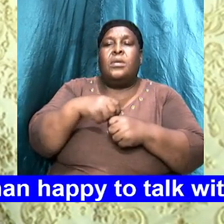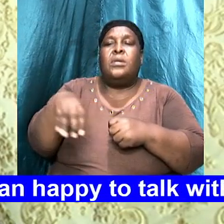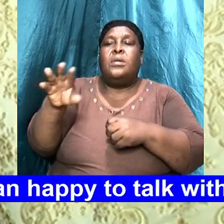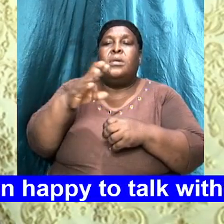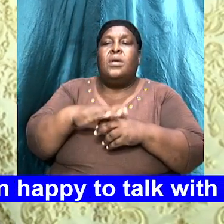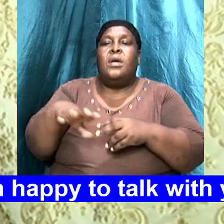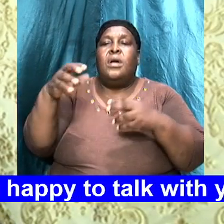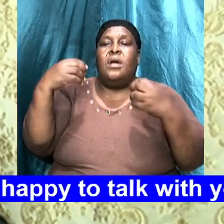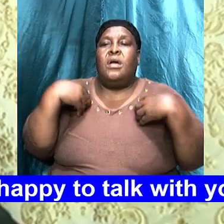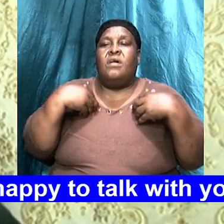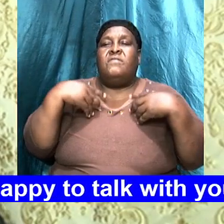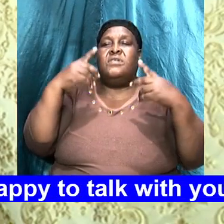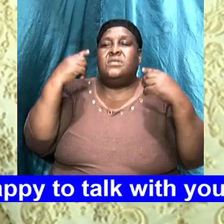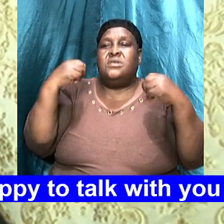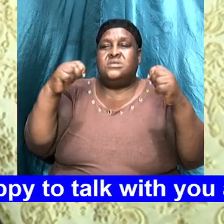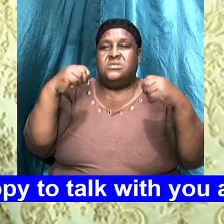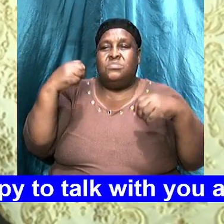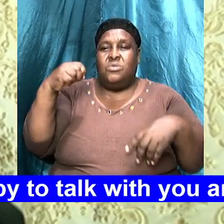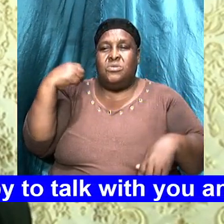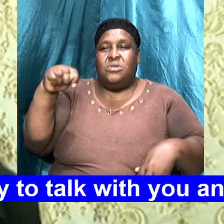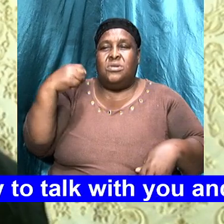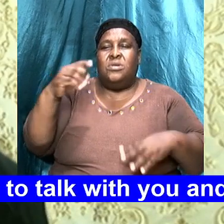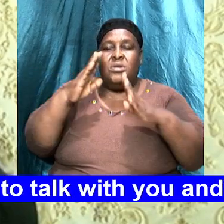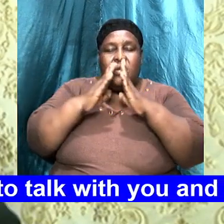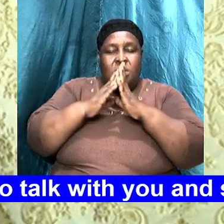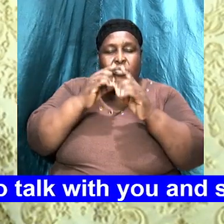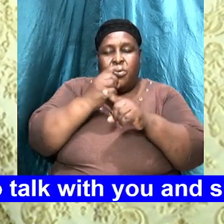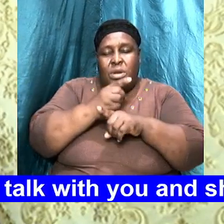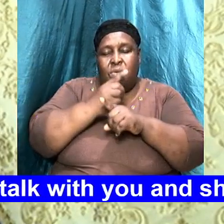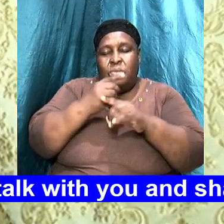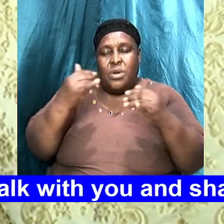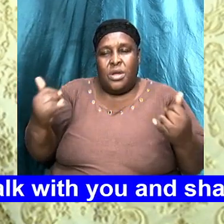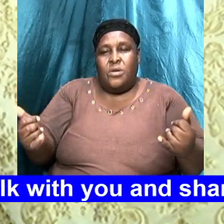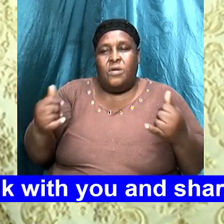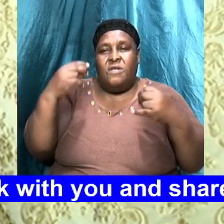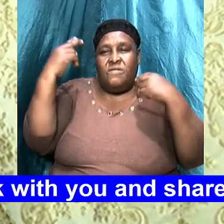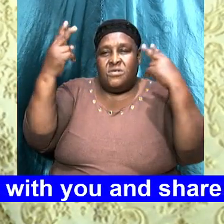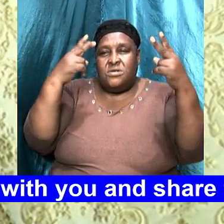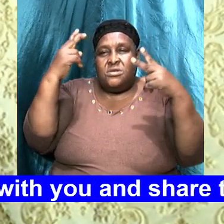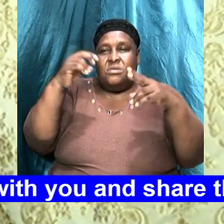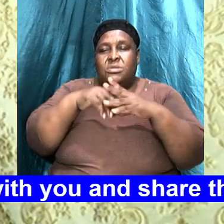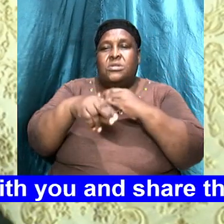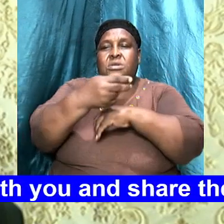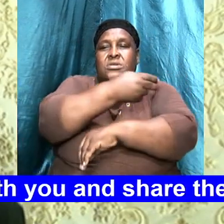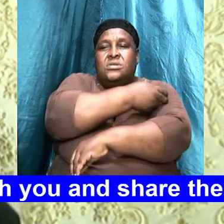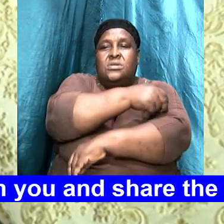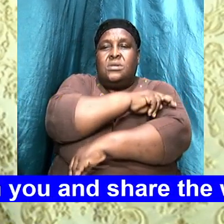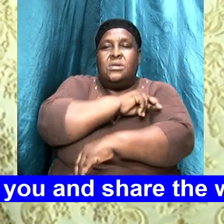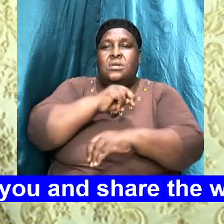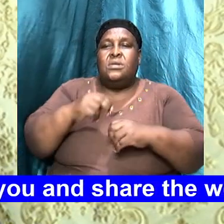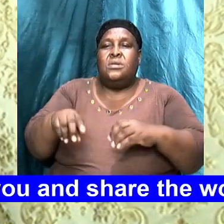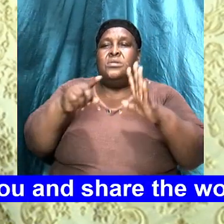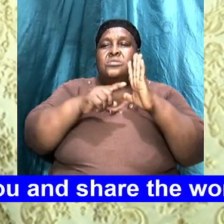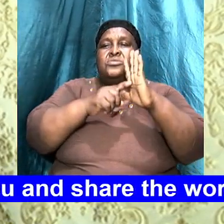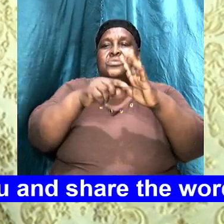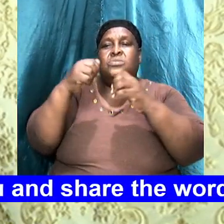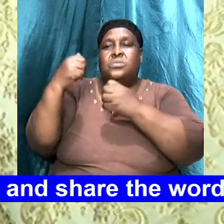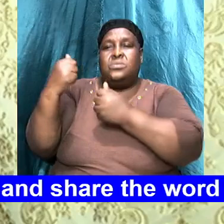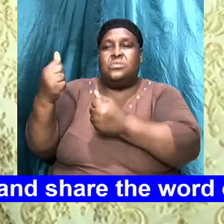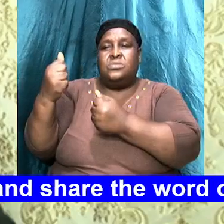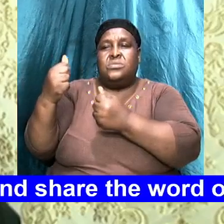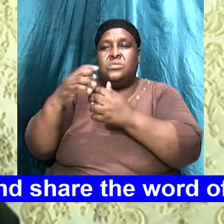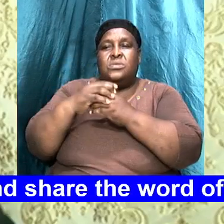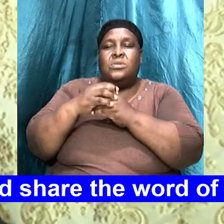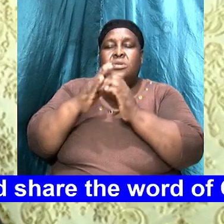a testimony we pray that right now you will just visit him in the name of Jesus that you will show yourself strong on his